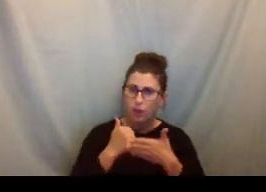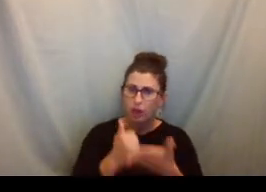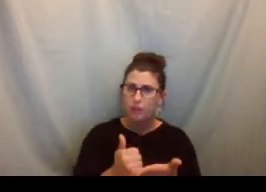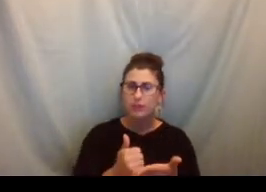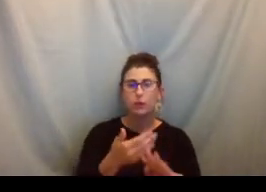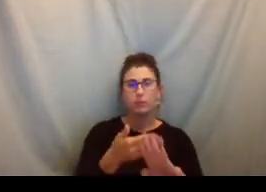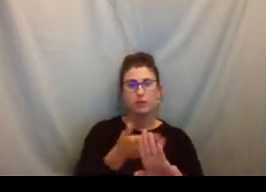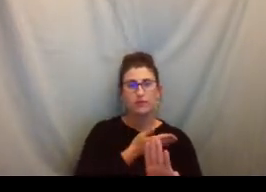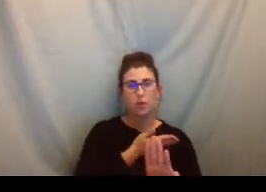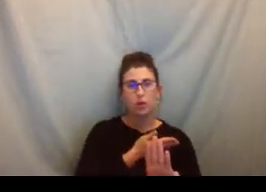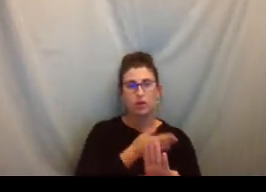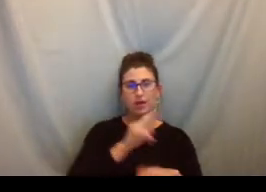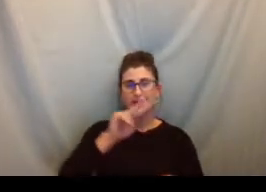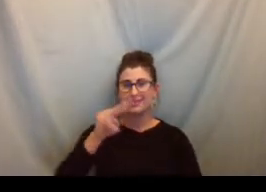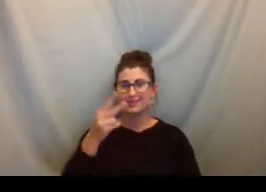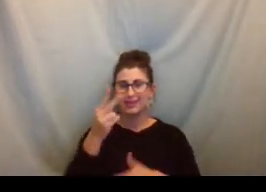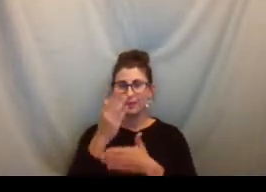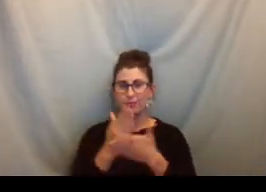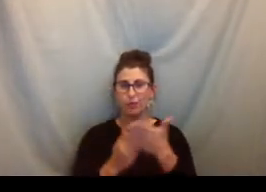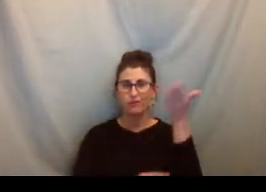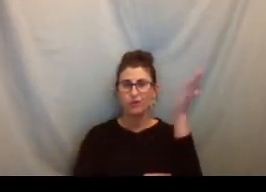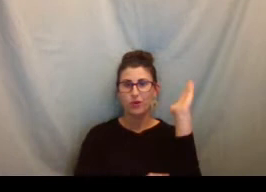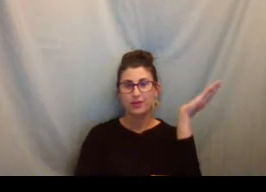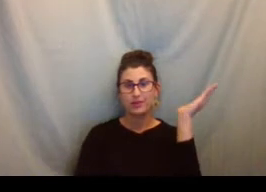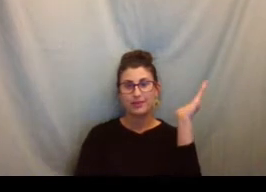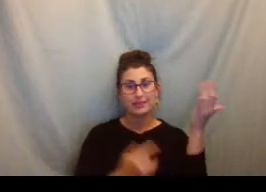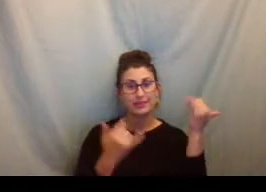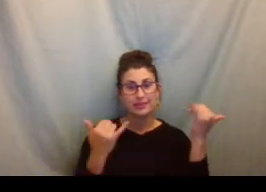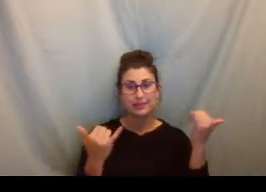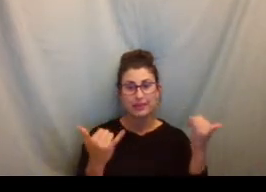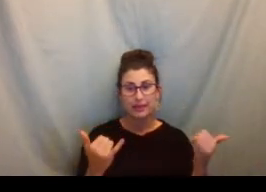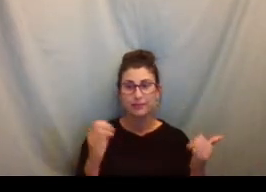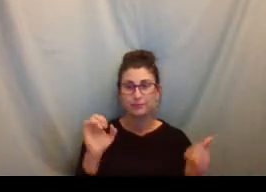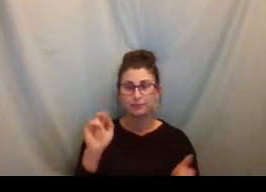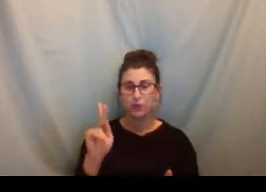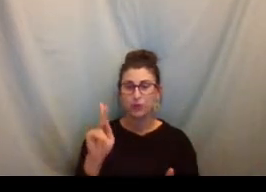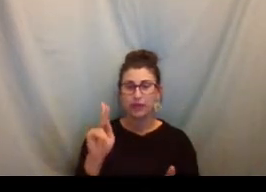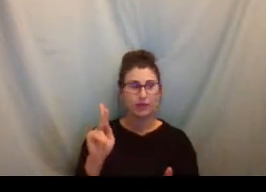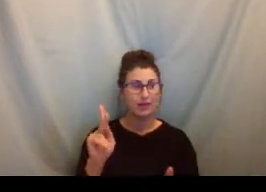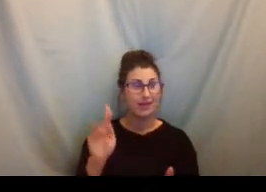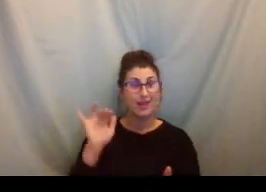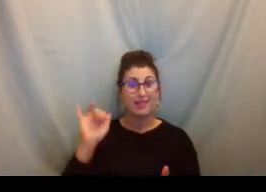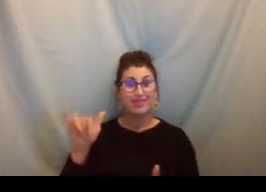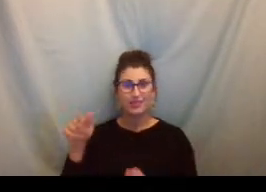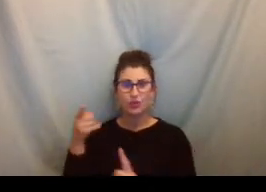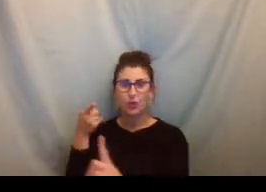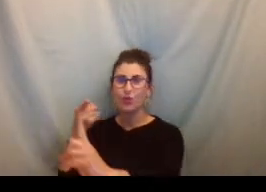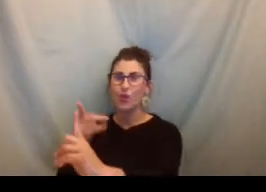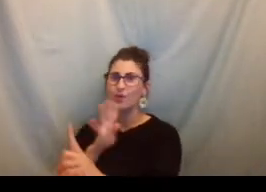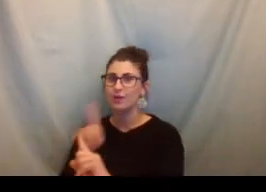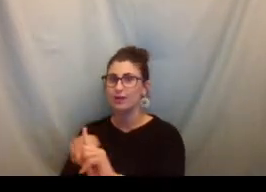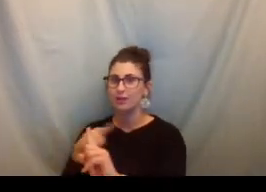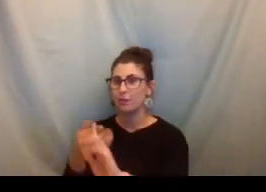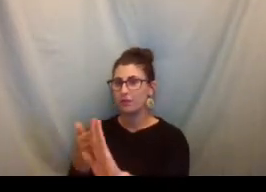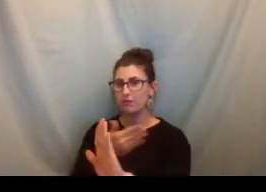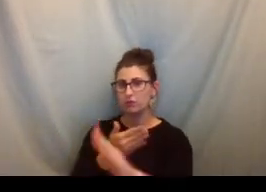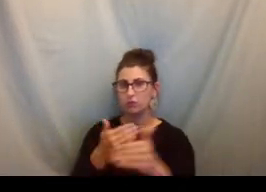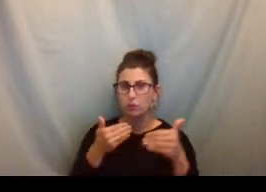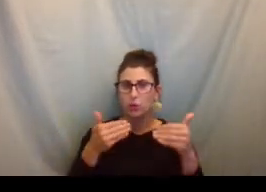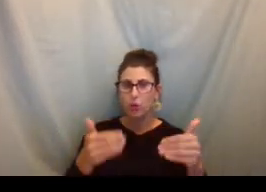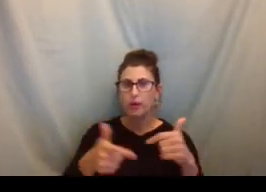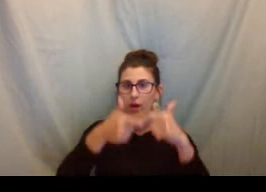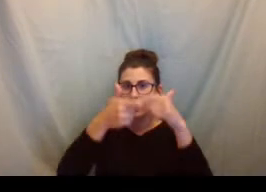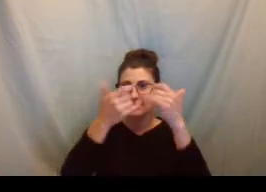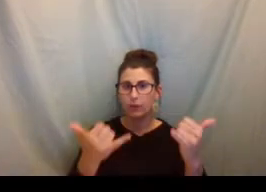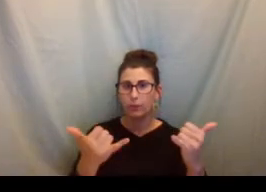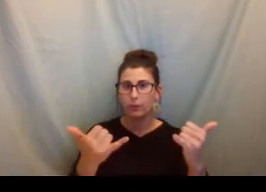do the second part of our lesson today, alright, which is the goal part. So go ahead, pause